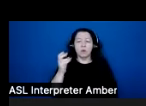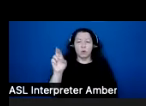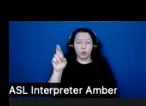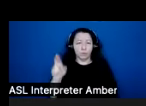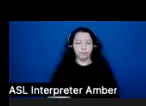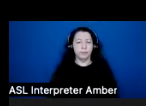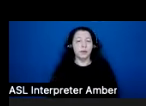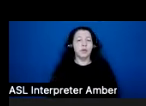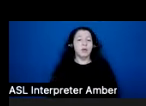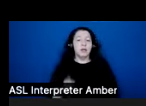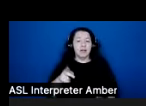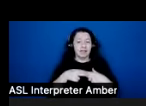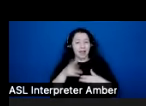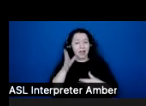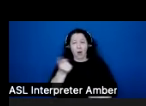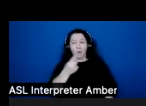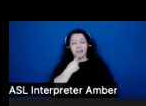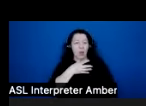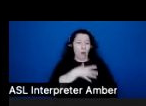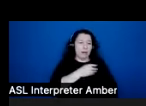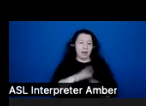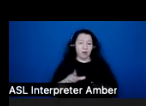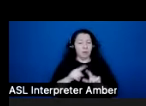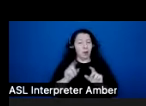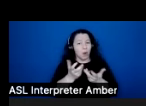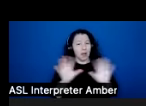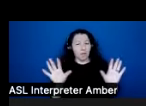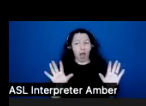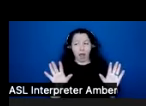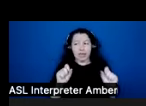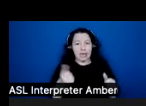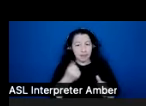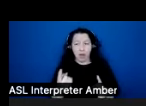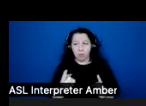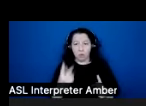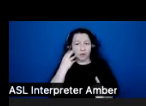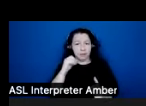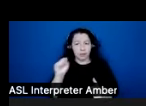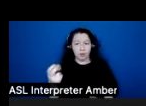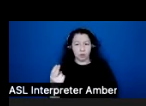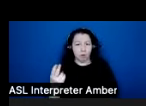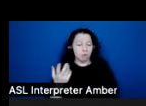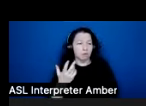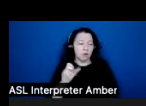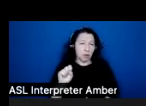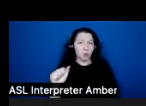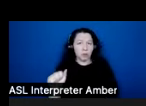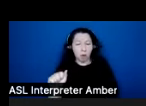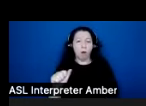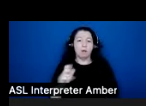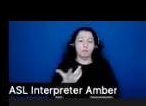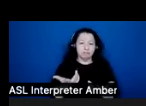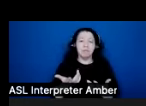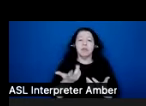children, and I just want to clarify that it can be anyone that is sexually assaulted, and that it's important